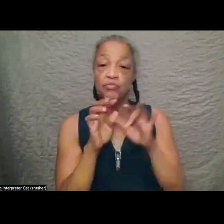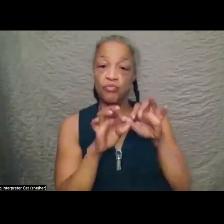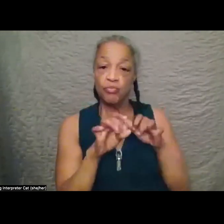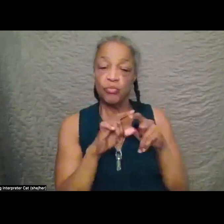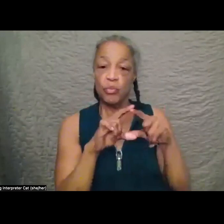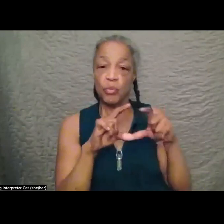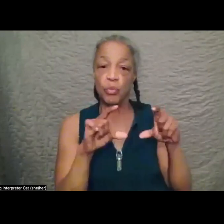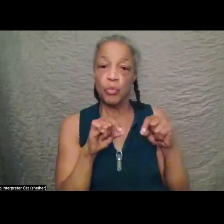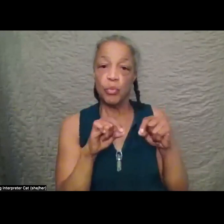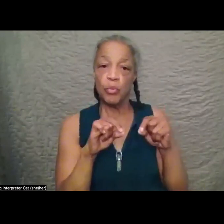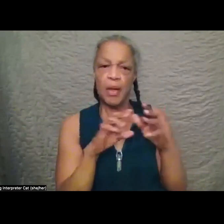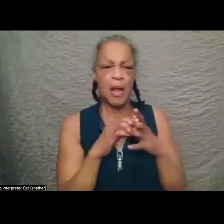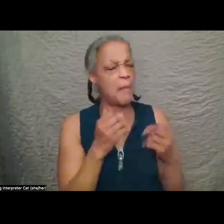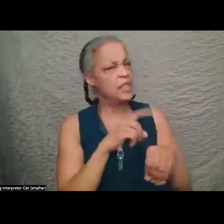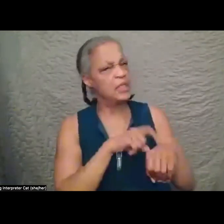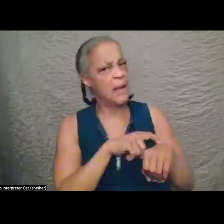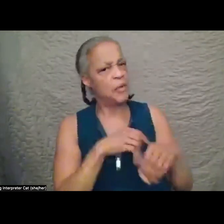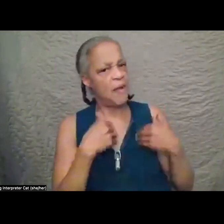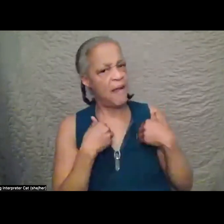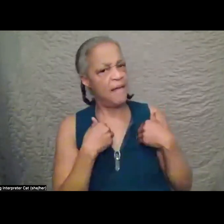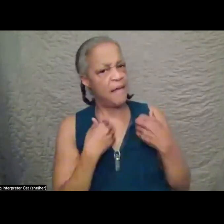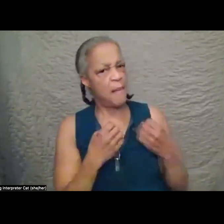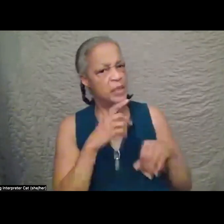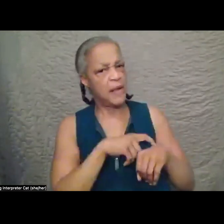Danny, how much time do we have? How much time should folks be in the Jamboard?